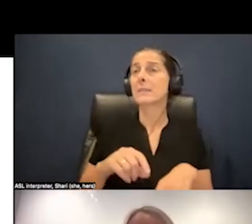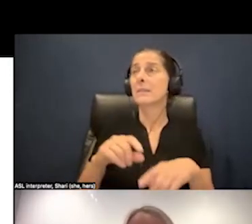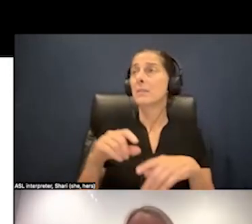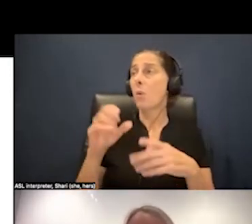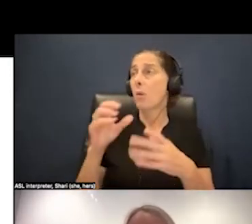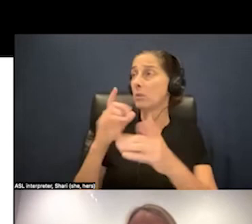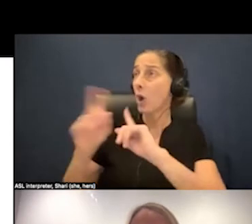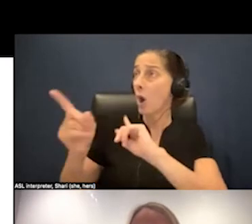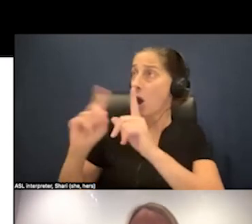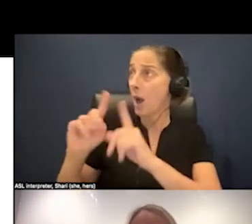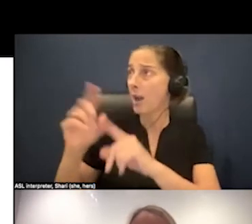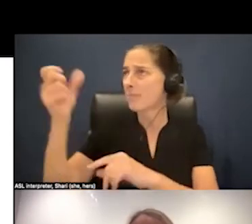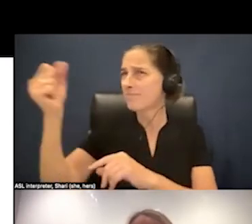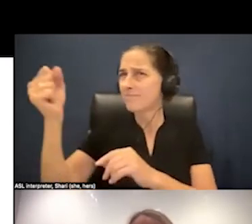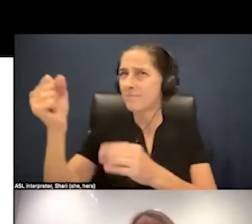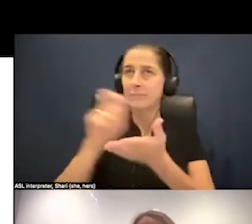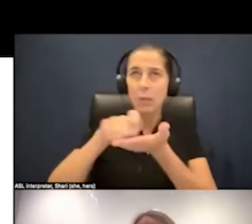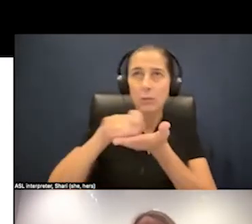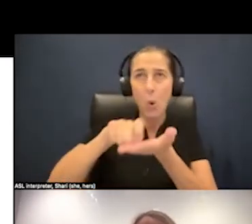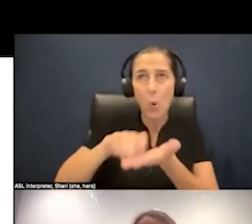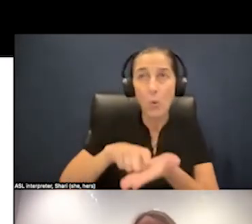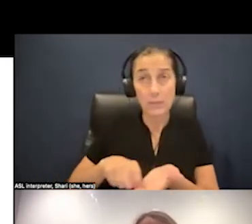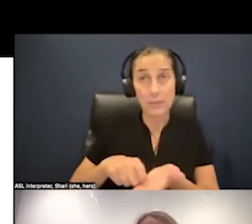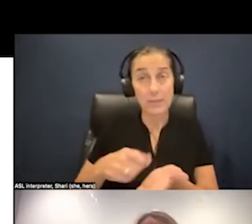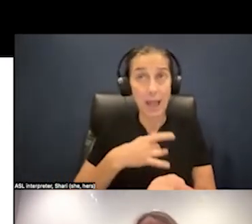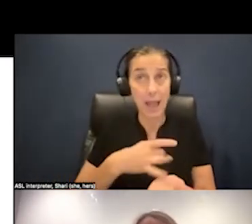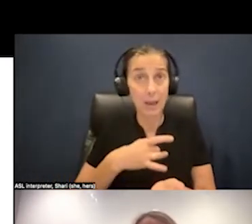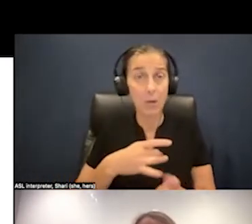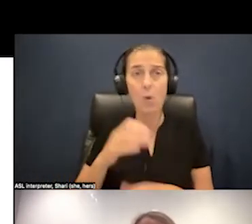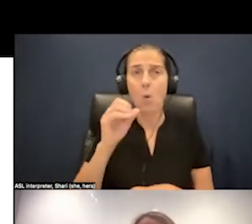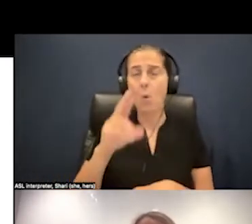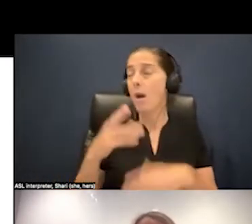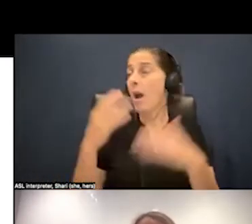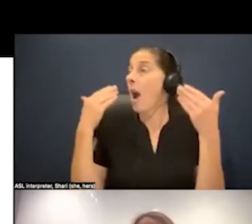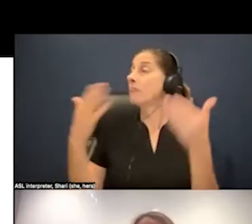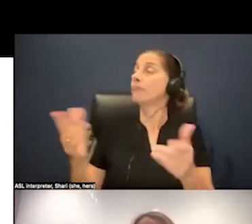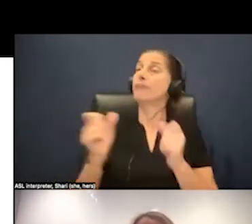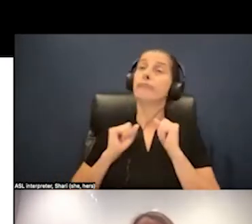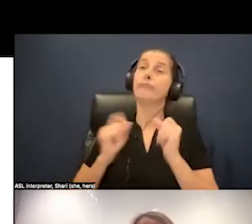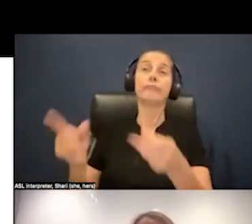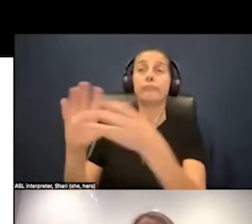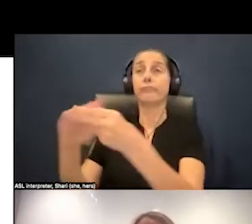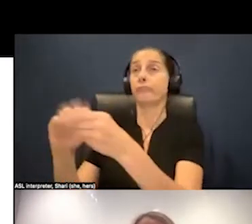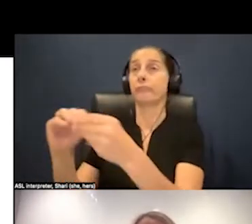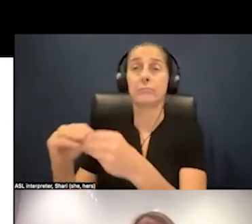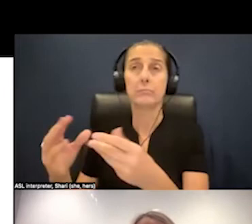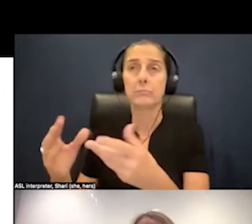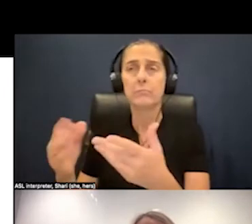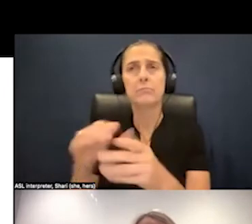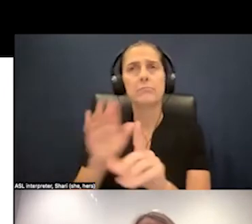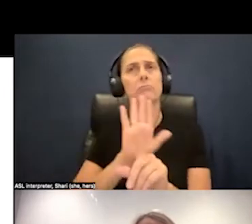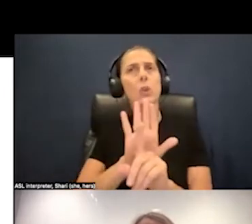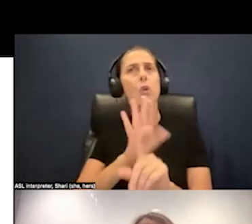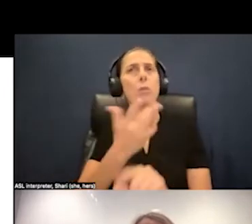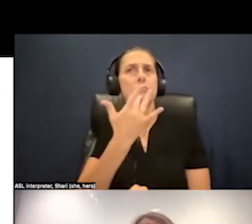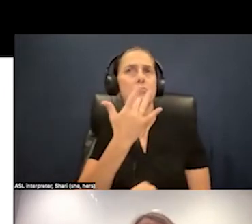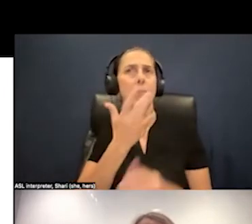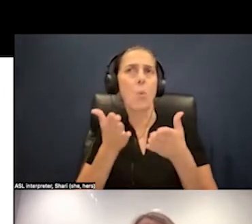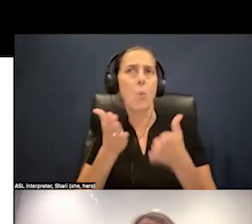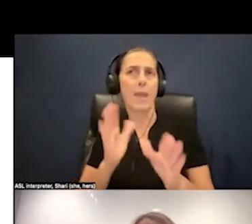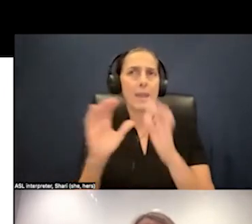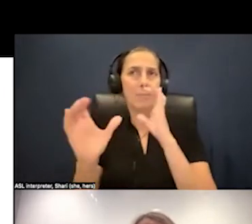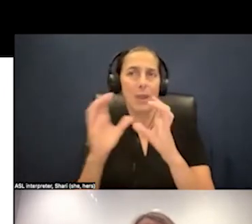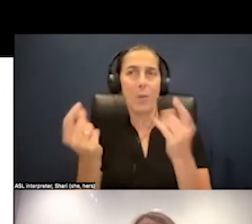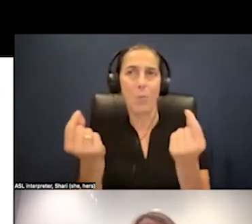for it? What does it look like for you to be able to communicate? And you should be able to expect that your clinician is going to match